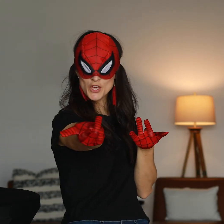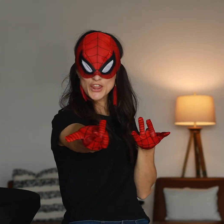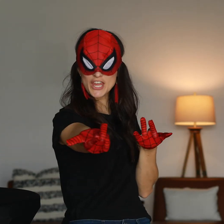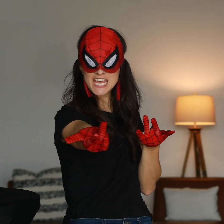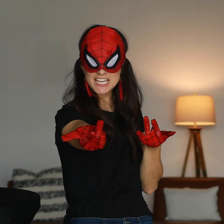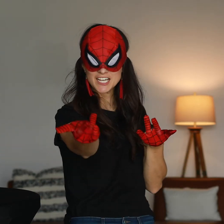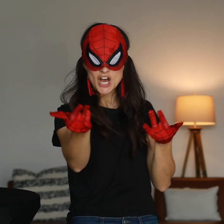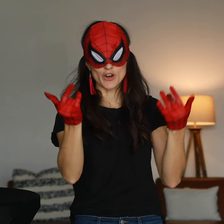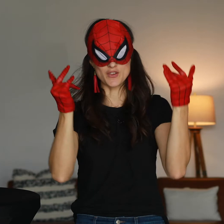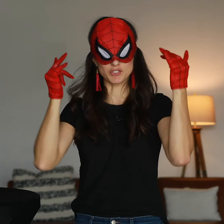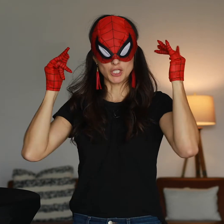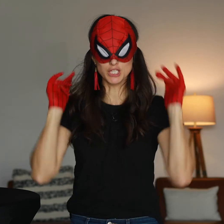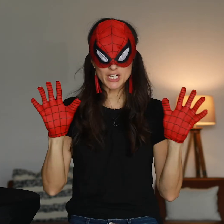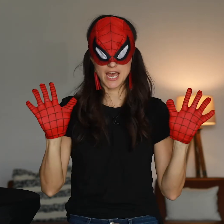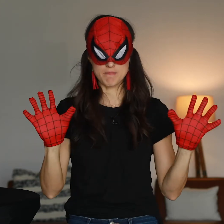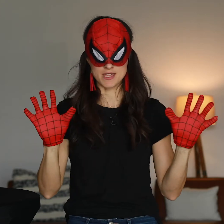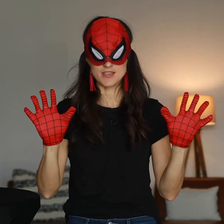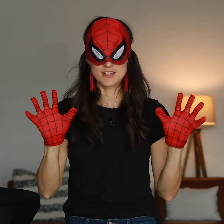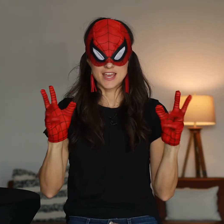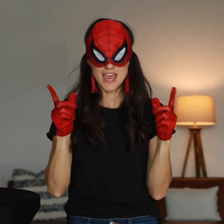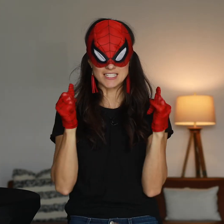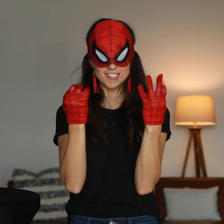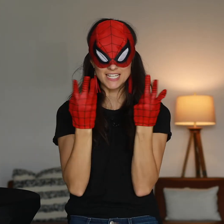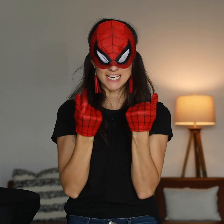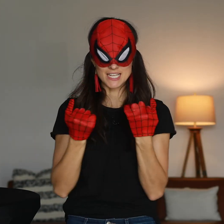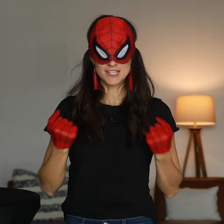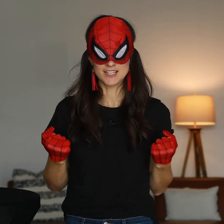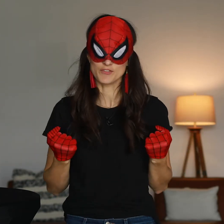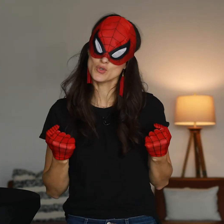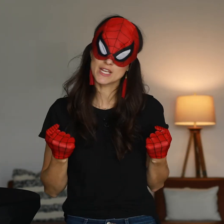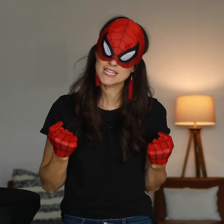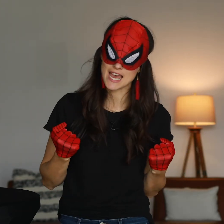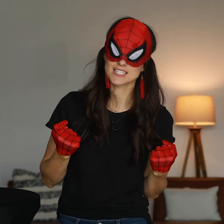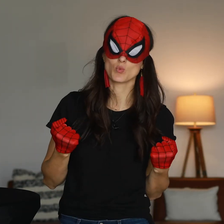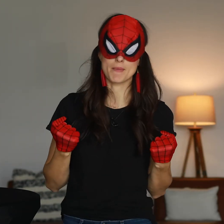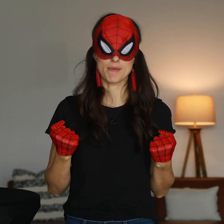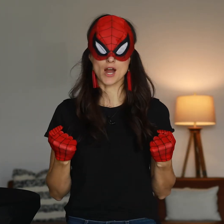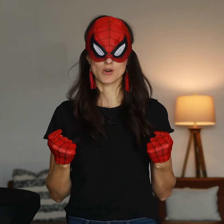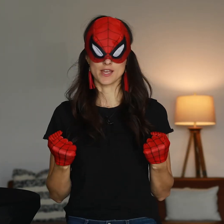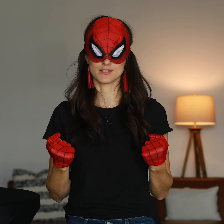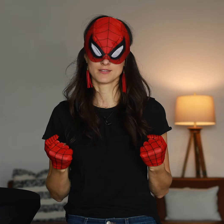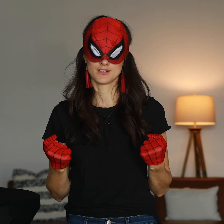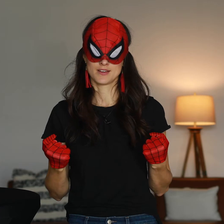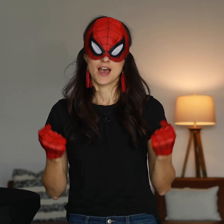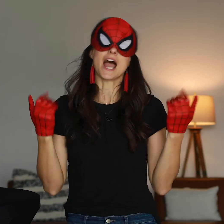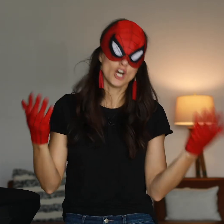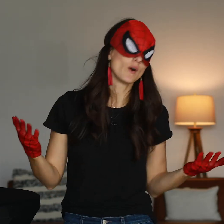What do you think? Okay, you have to look at me and see if you can guess what my power